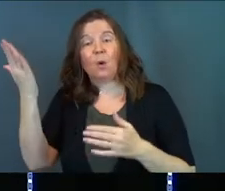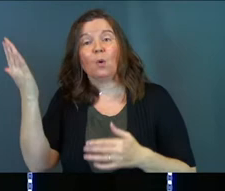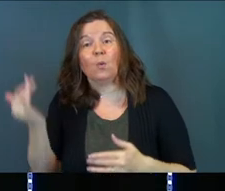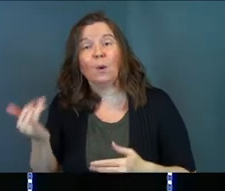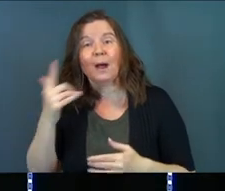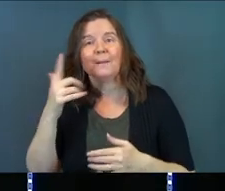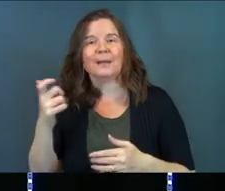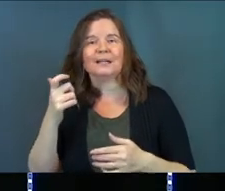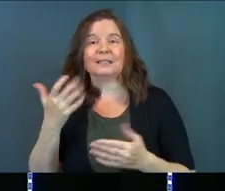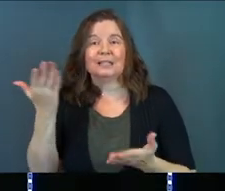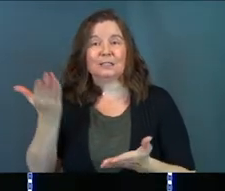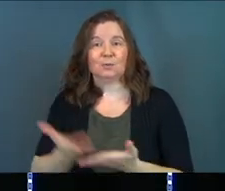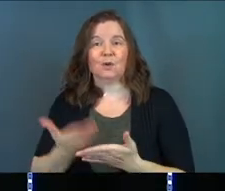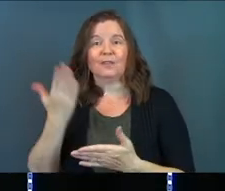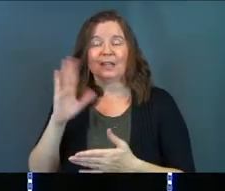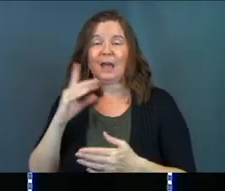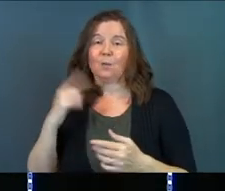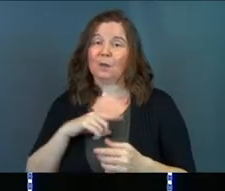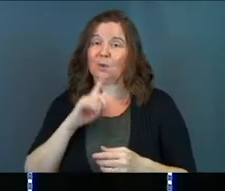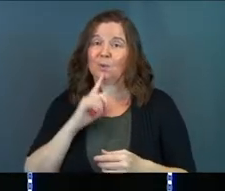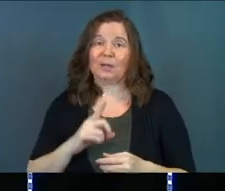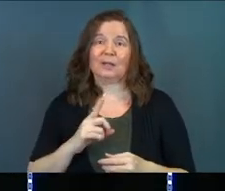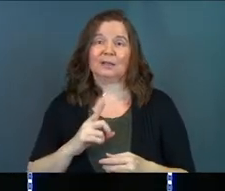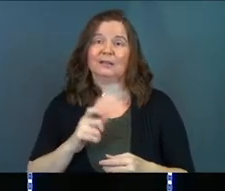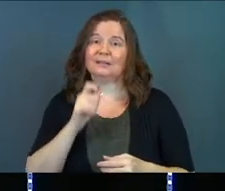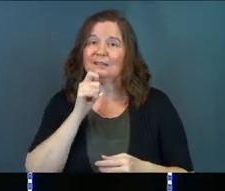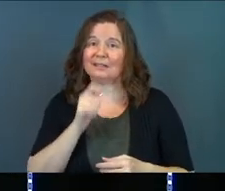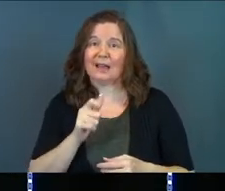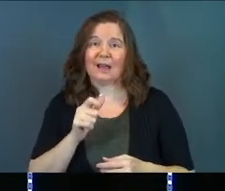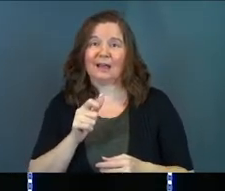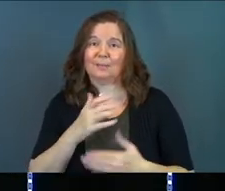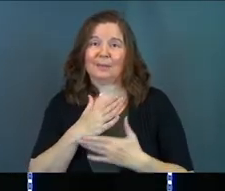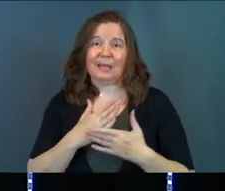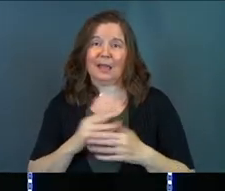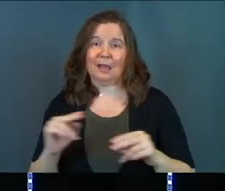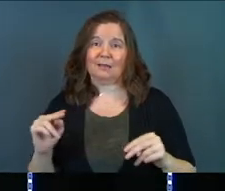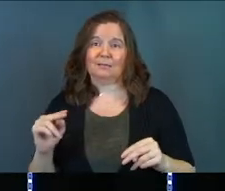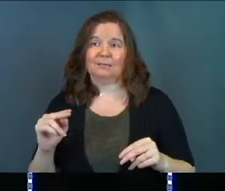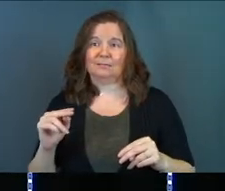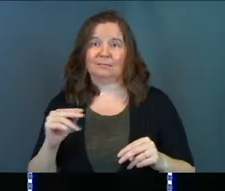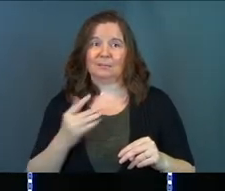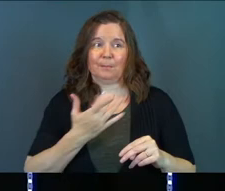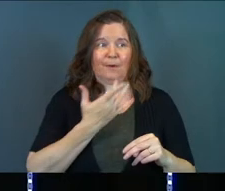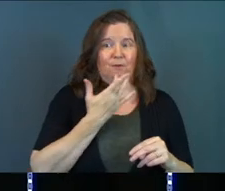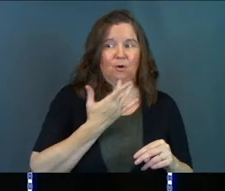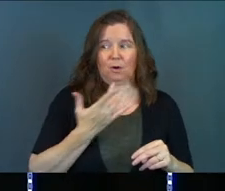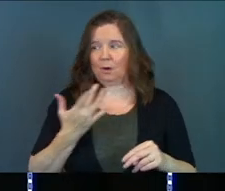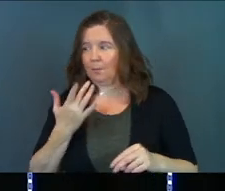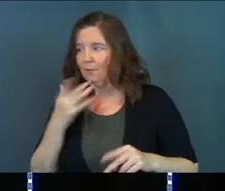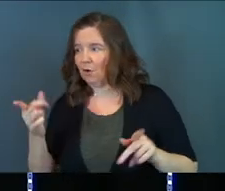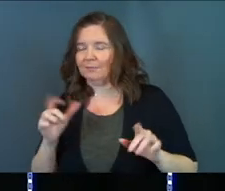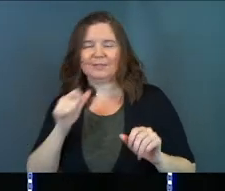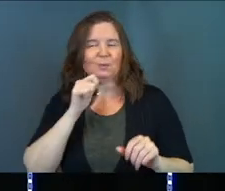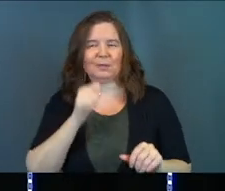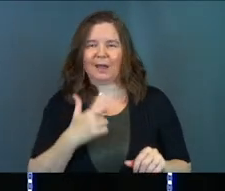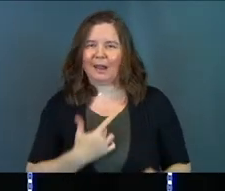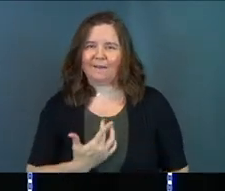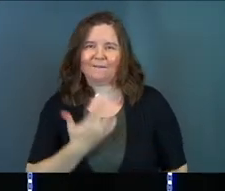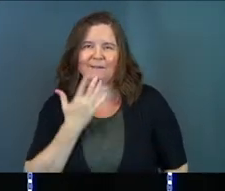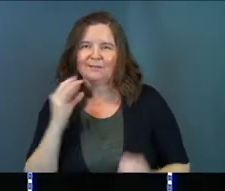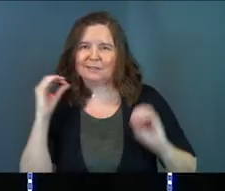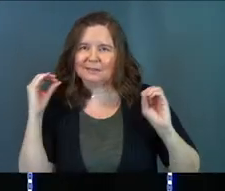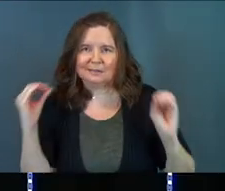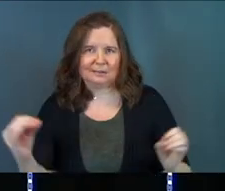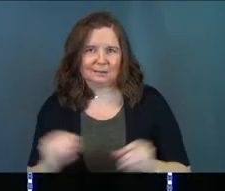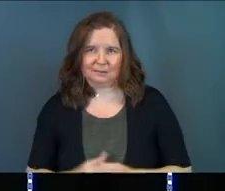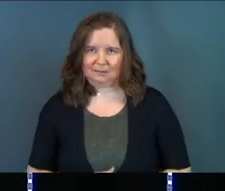Why? Because it is proof that God will ultimately not be partial. He will not have favorites, even